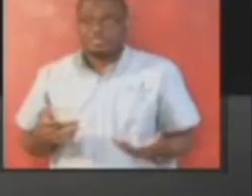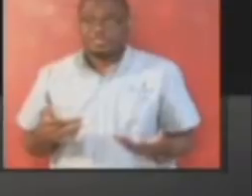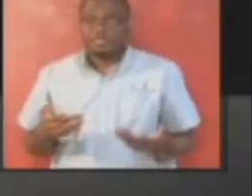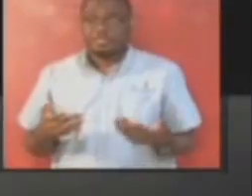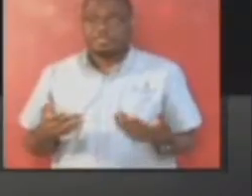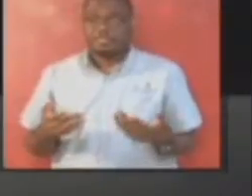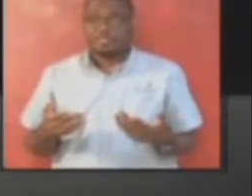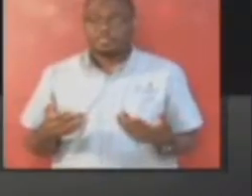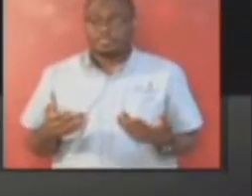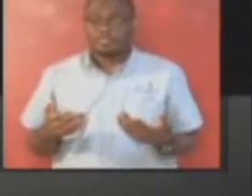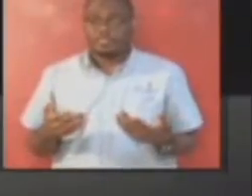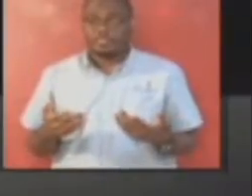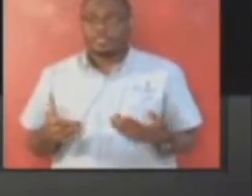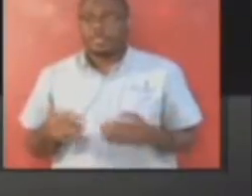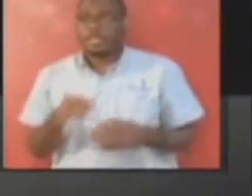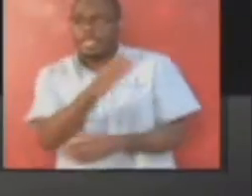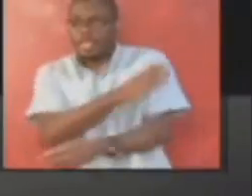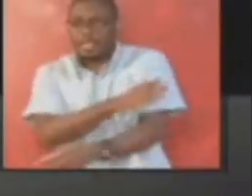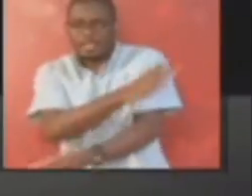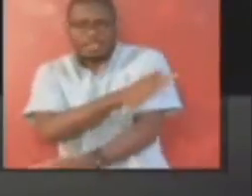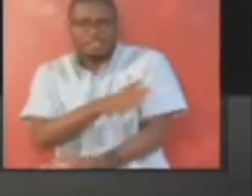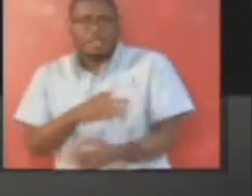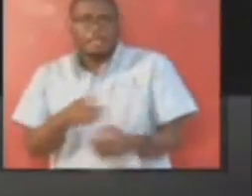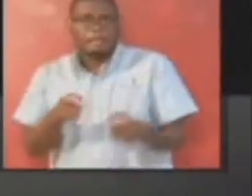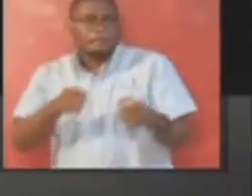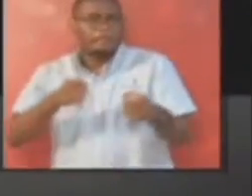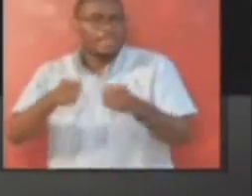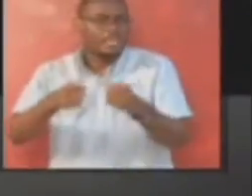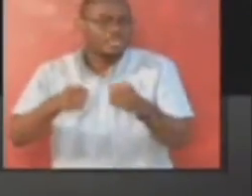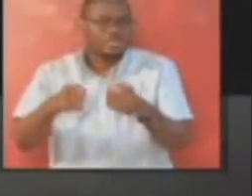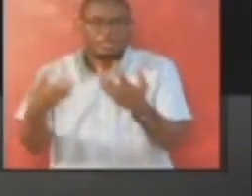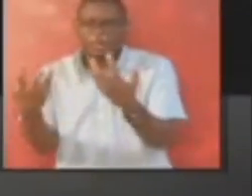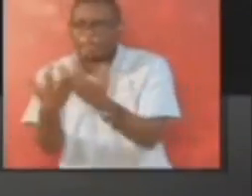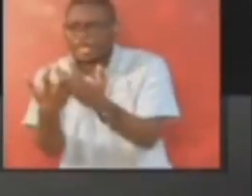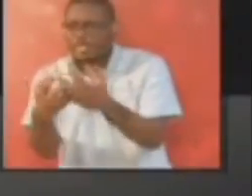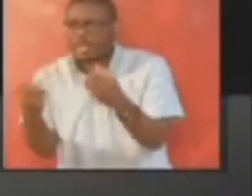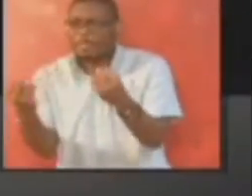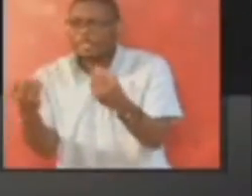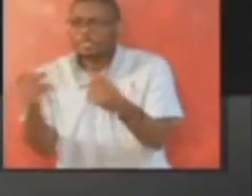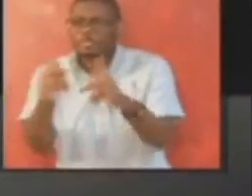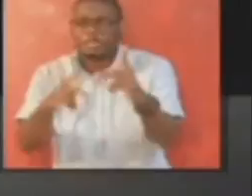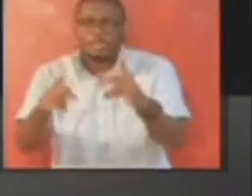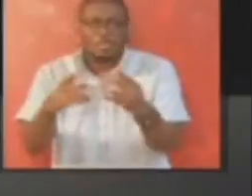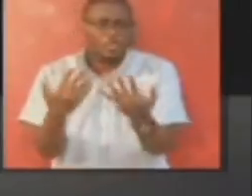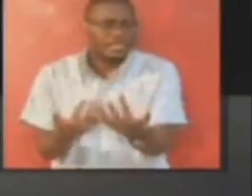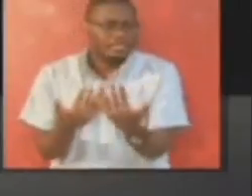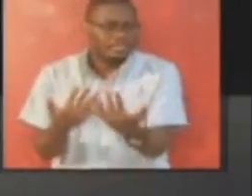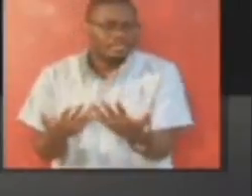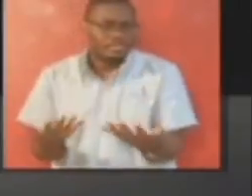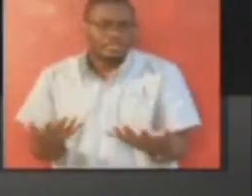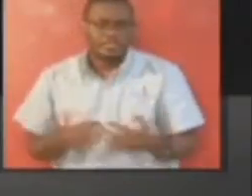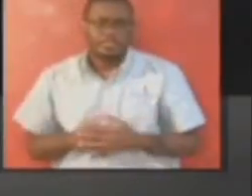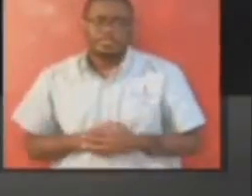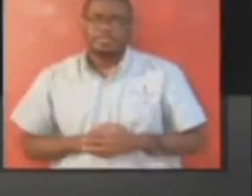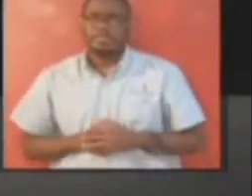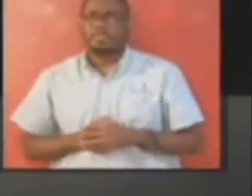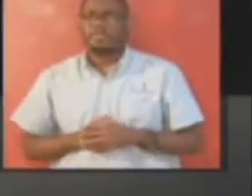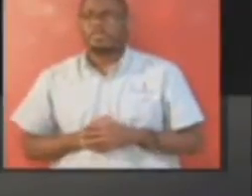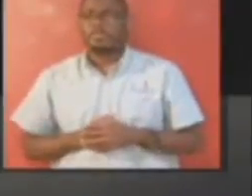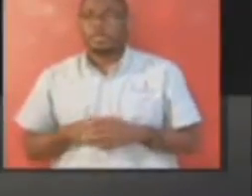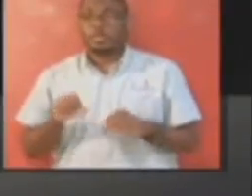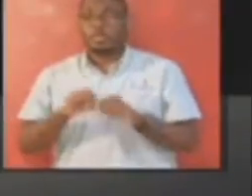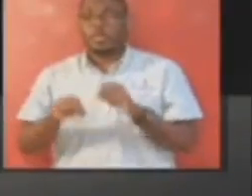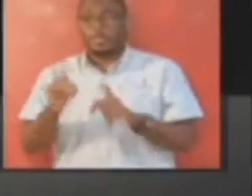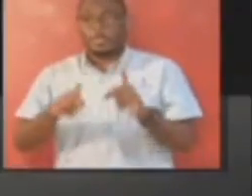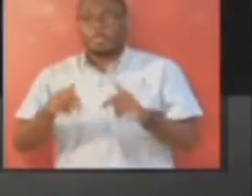organized accordingly to the numbers? Can you just give us a little update on that, if anything is going to be sorted out, so persons wouldn't have to wait